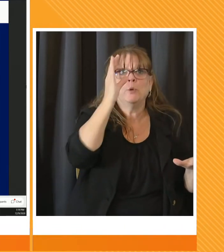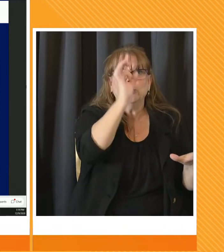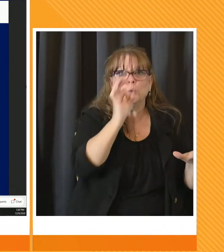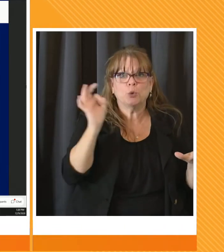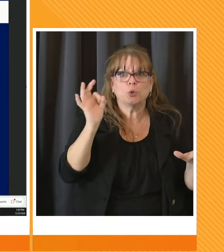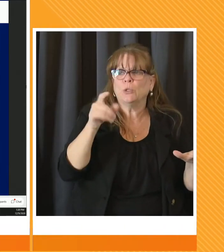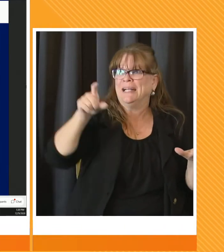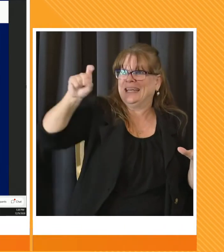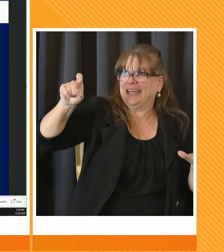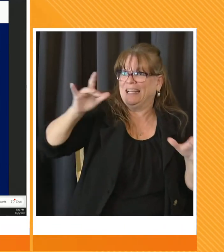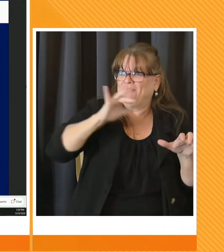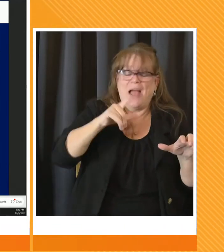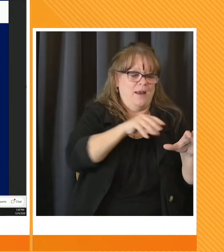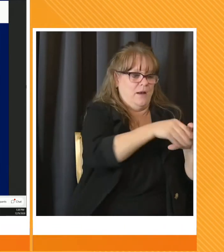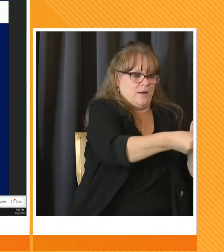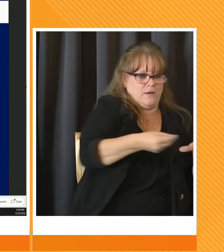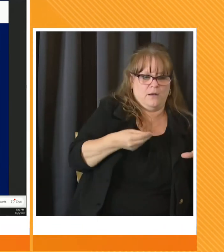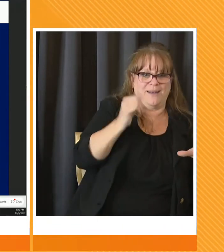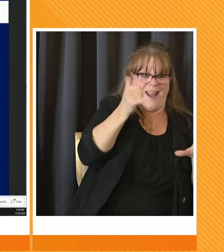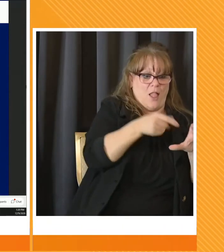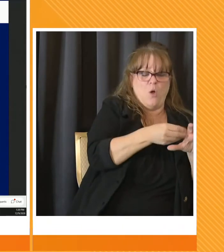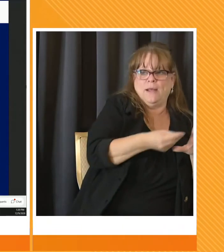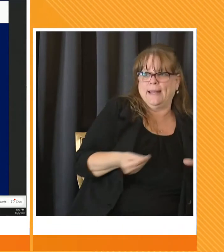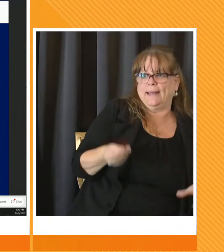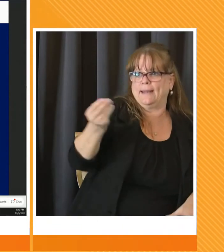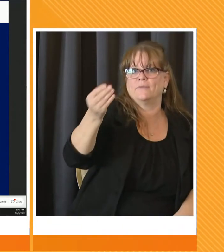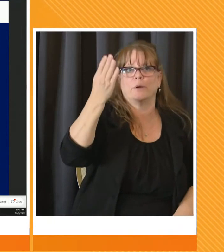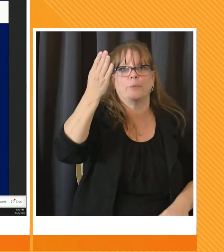it. Next slide.